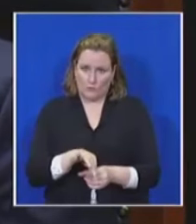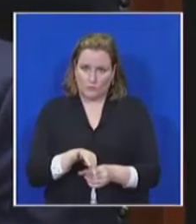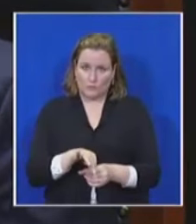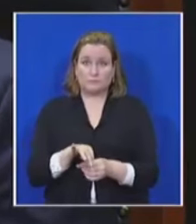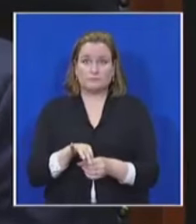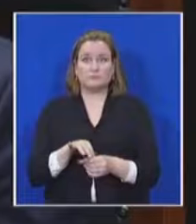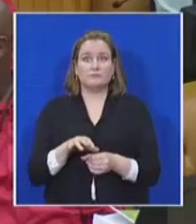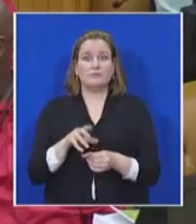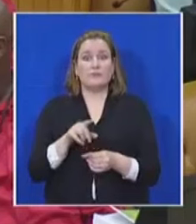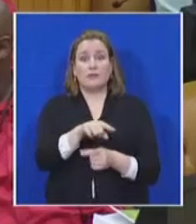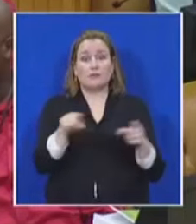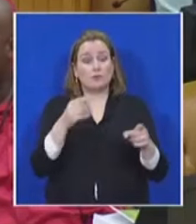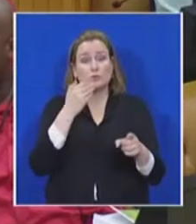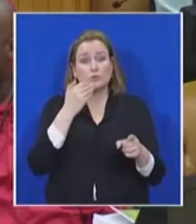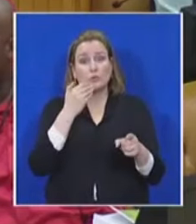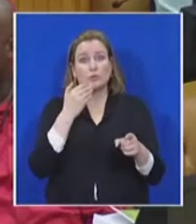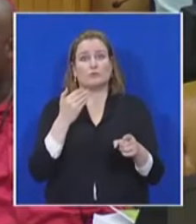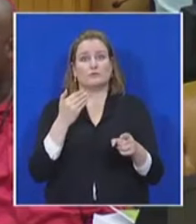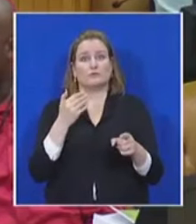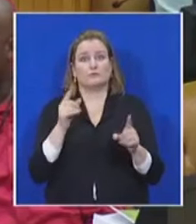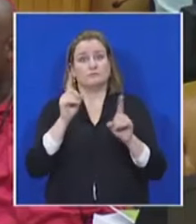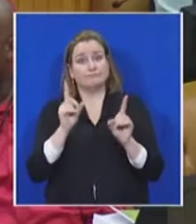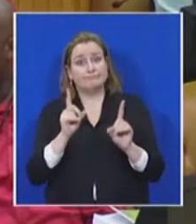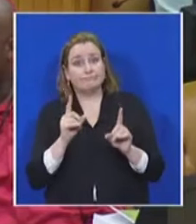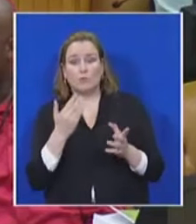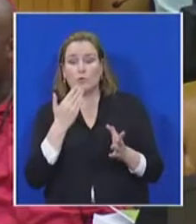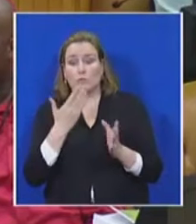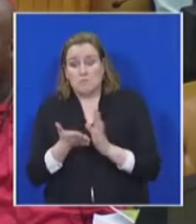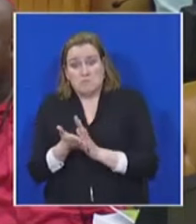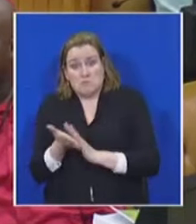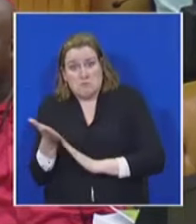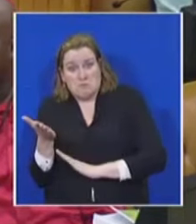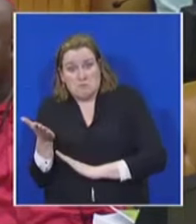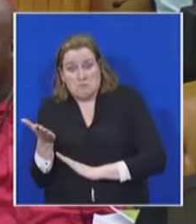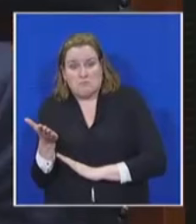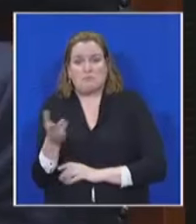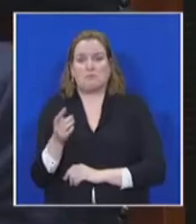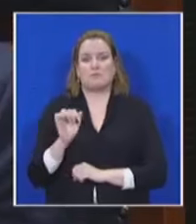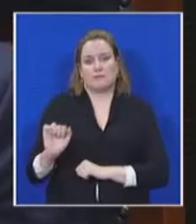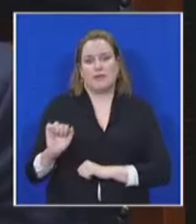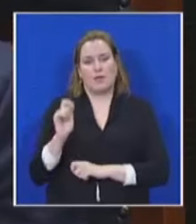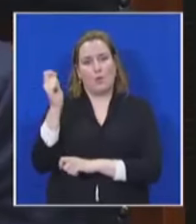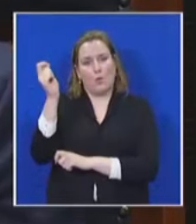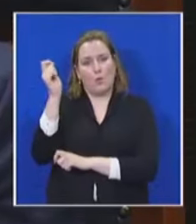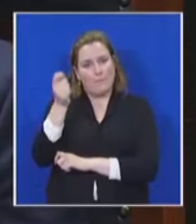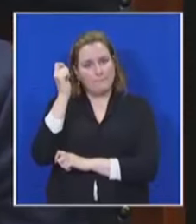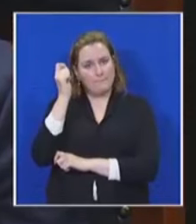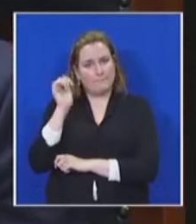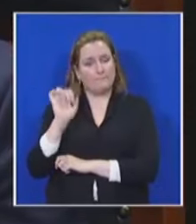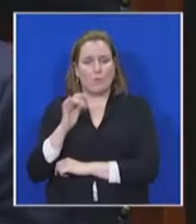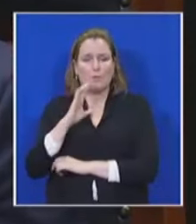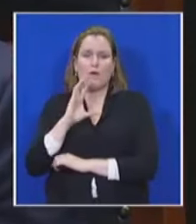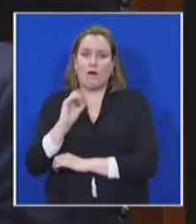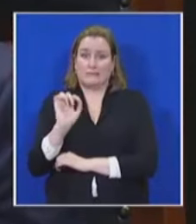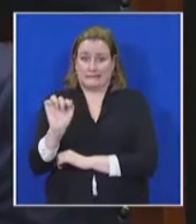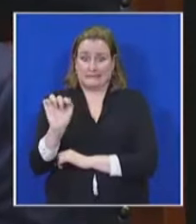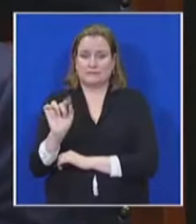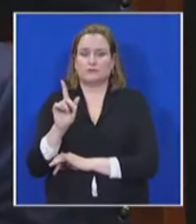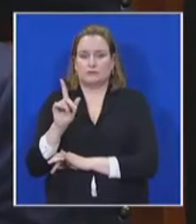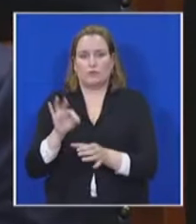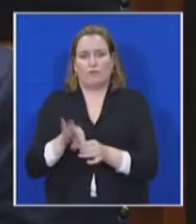members who we made an exception to, who have left, their whips will be asked so that their voting